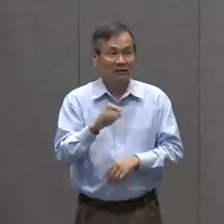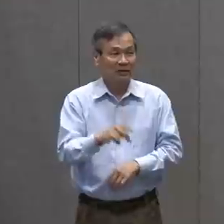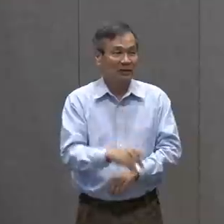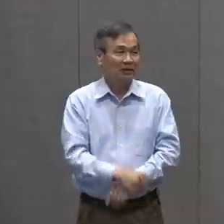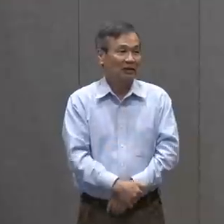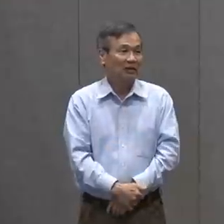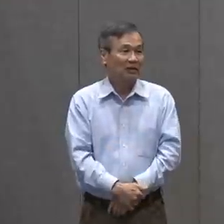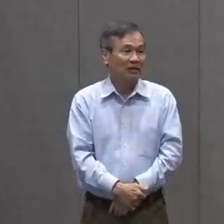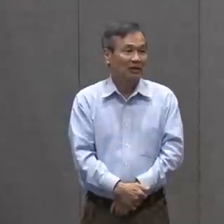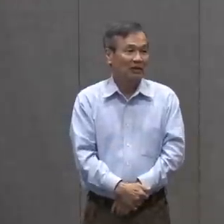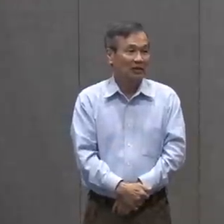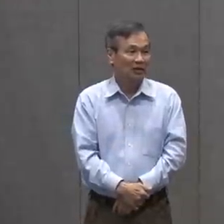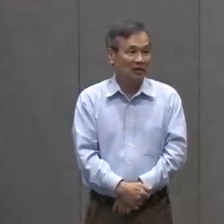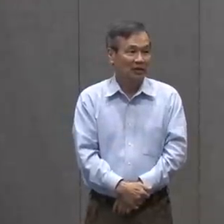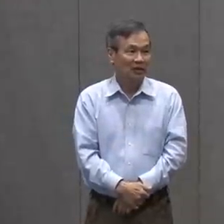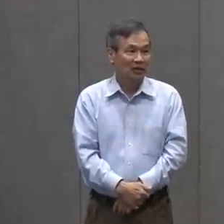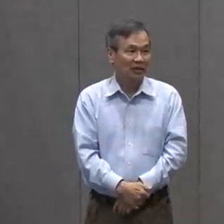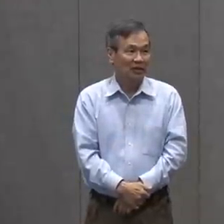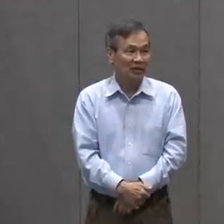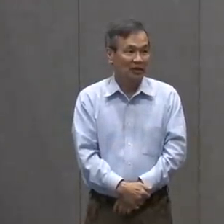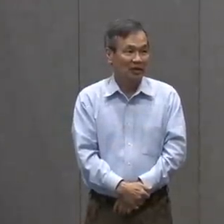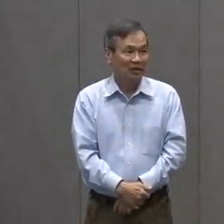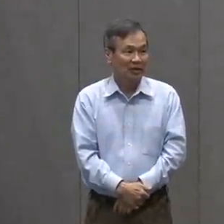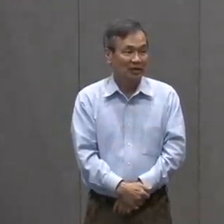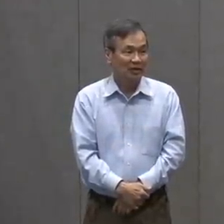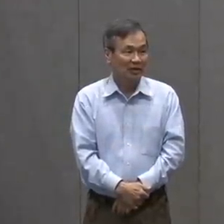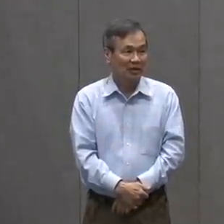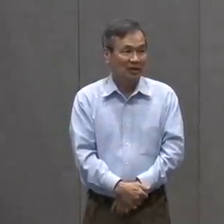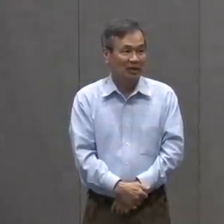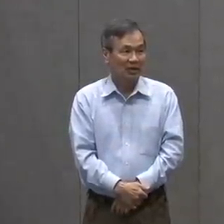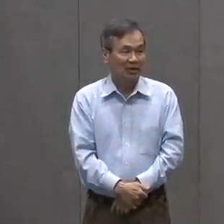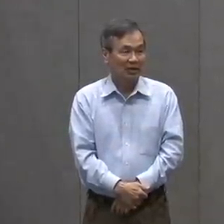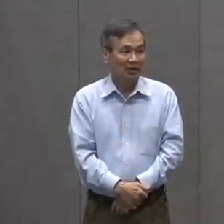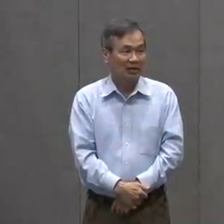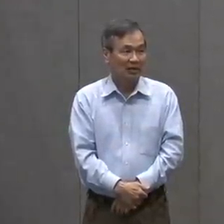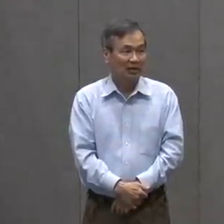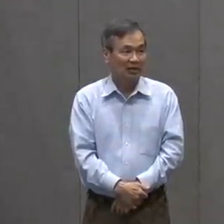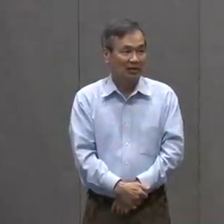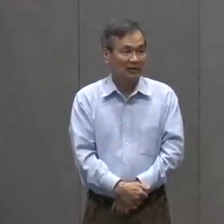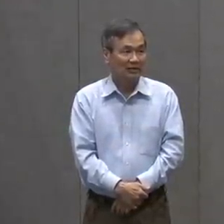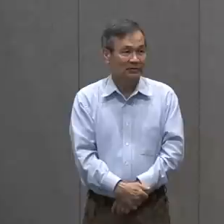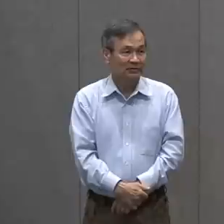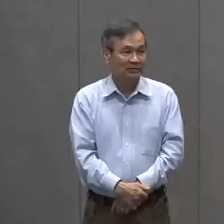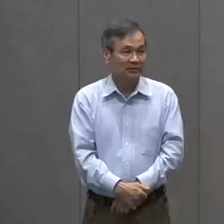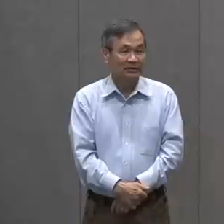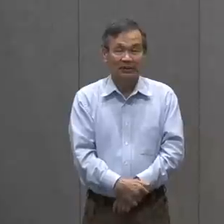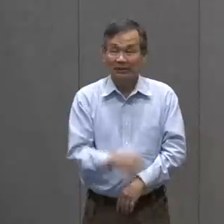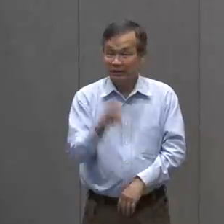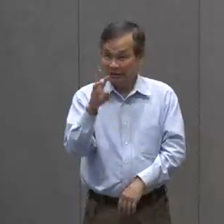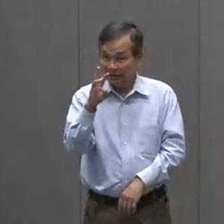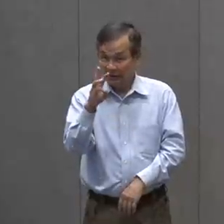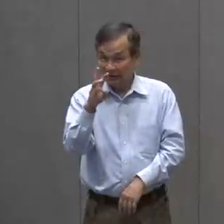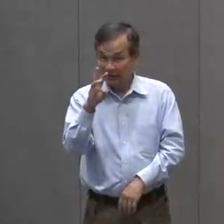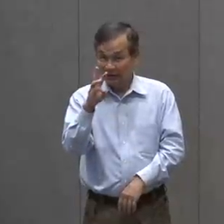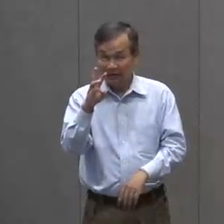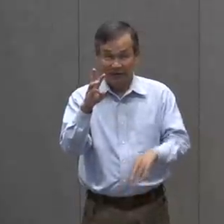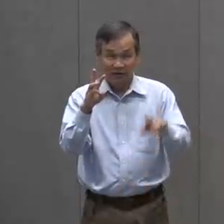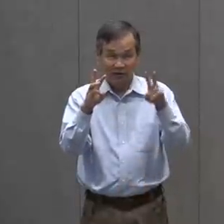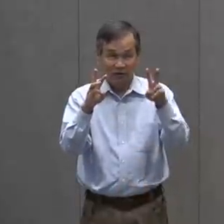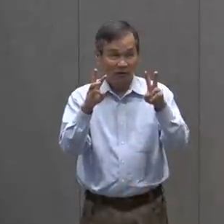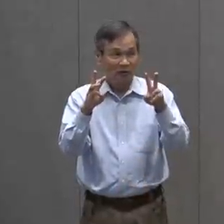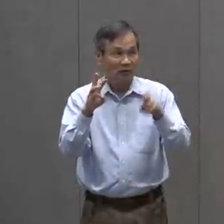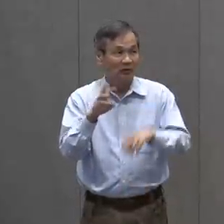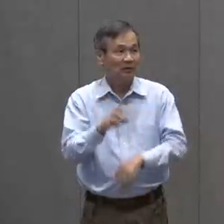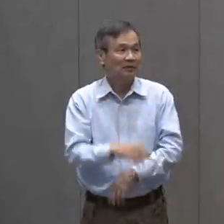here, because I could possibly block her 4 square there, or her 2 by 2. I have a 6 and a 2, so I have